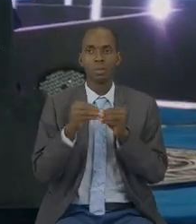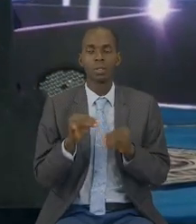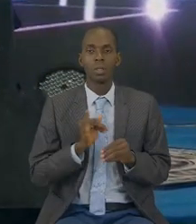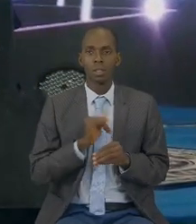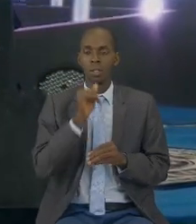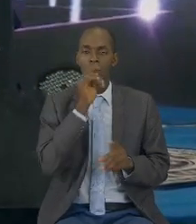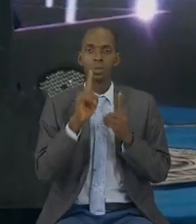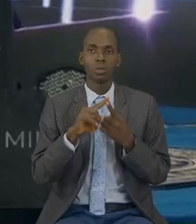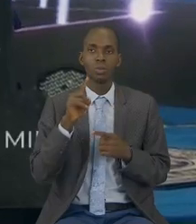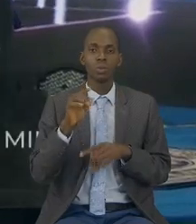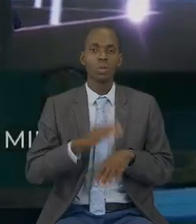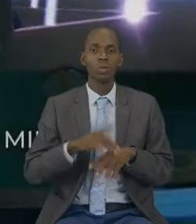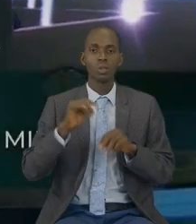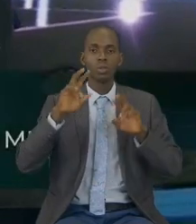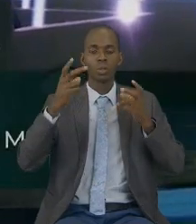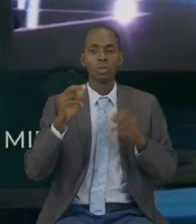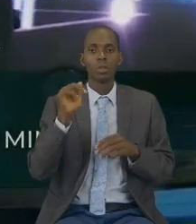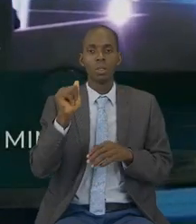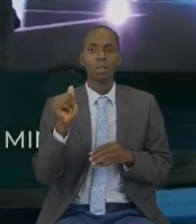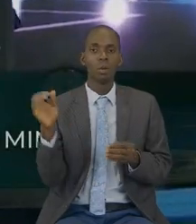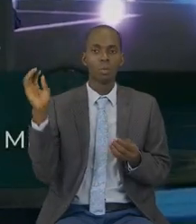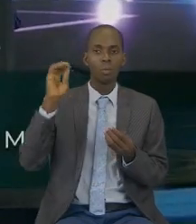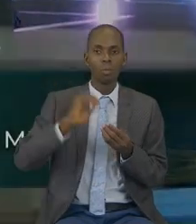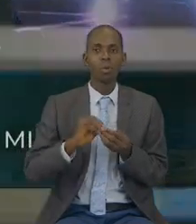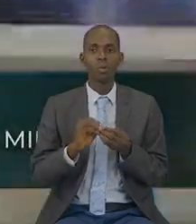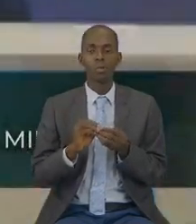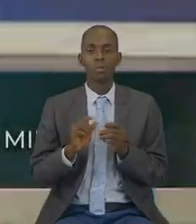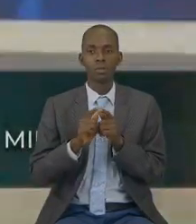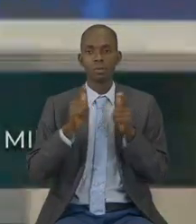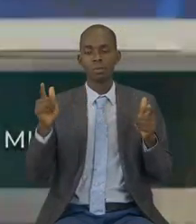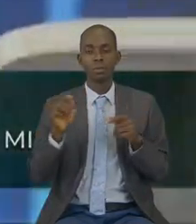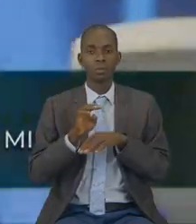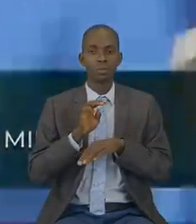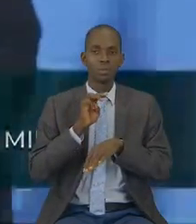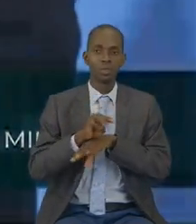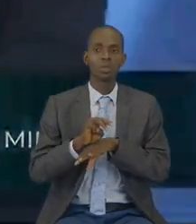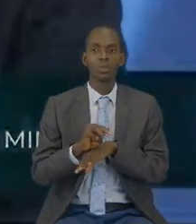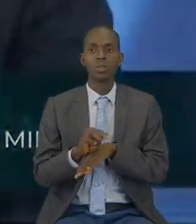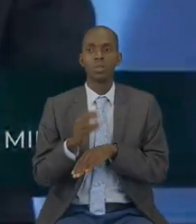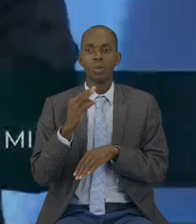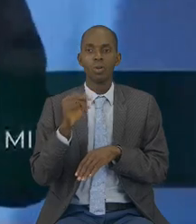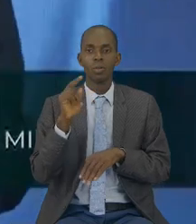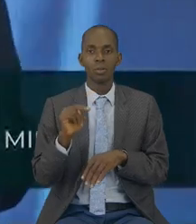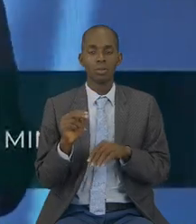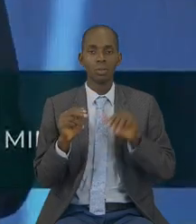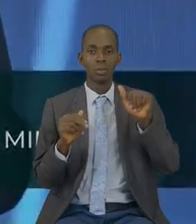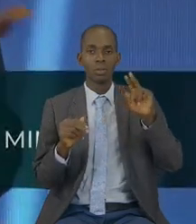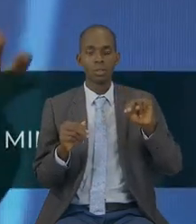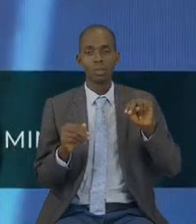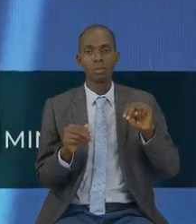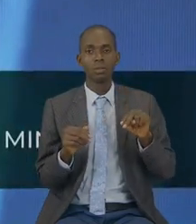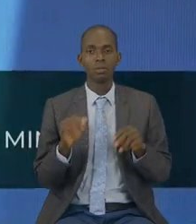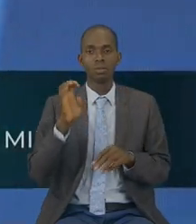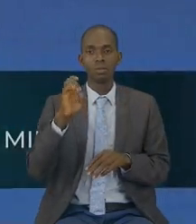extraordinary ministration to an exhausted minister. An extraordinary ministration